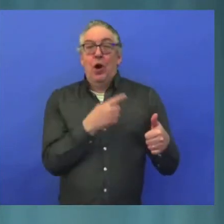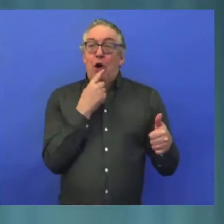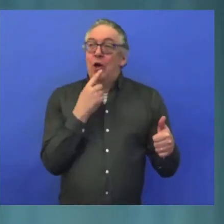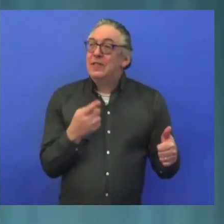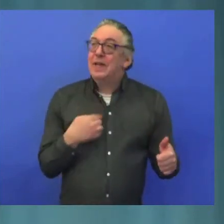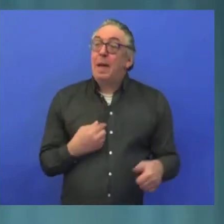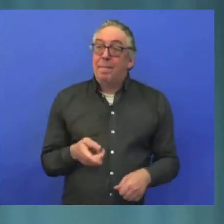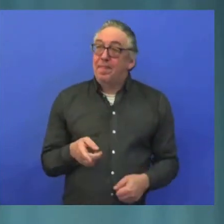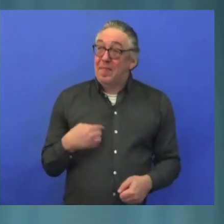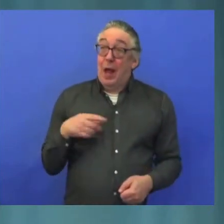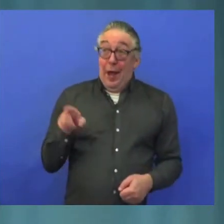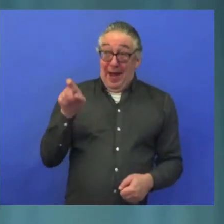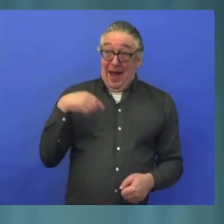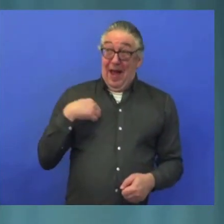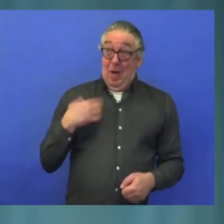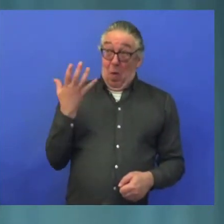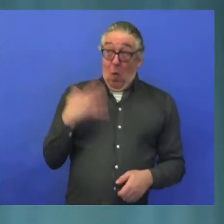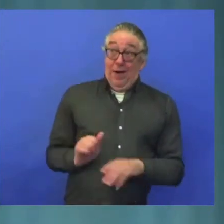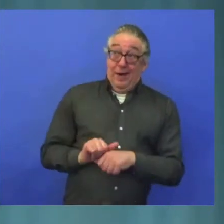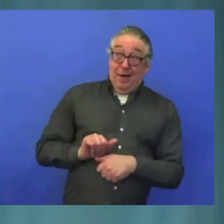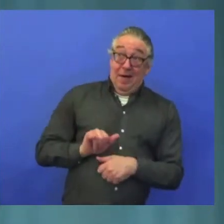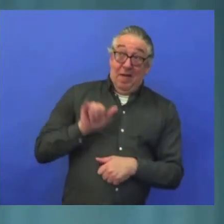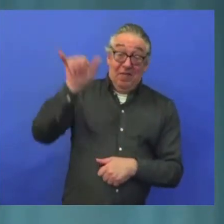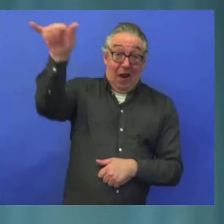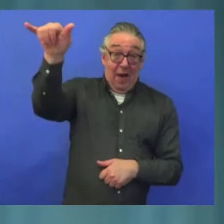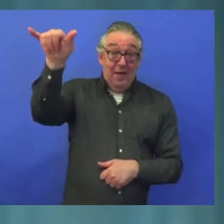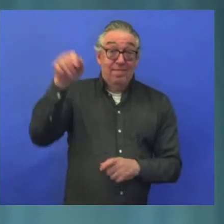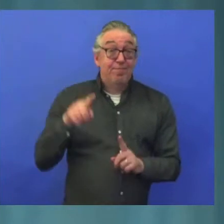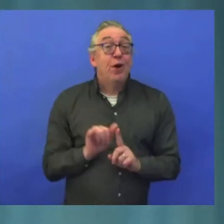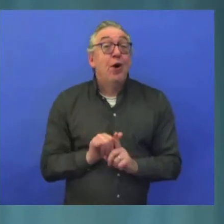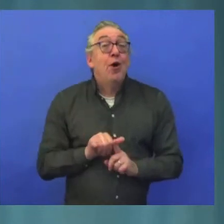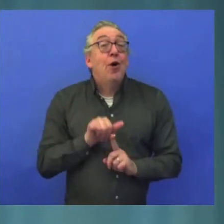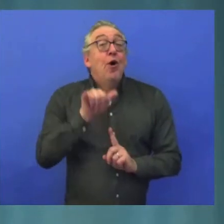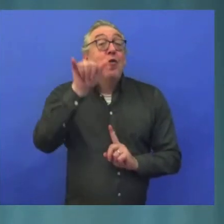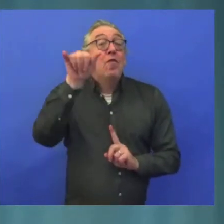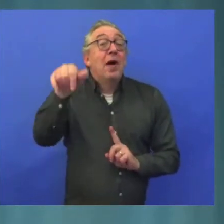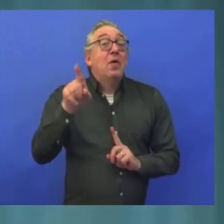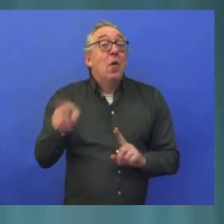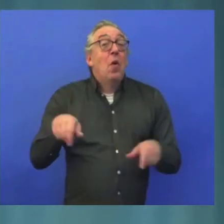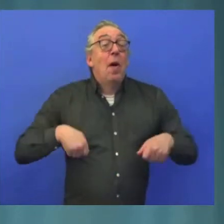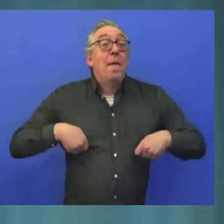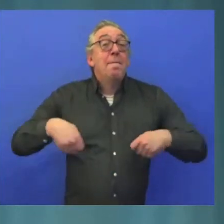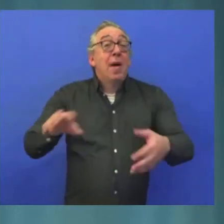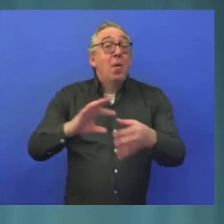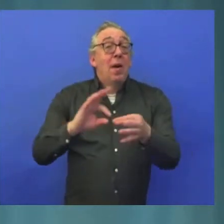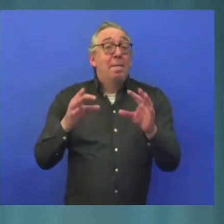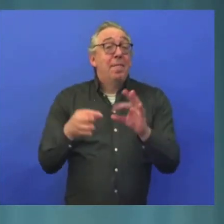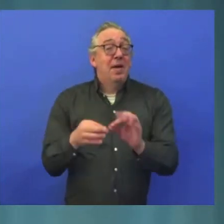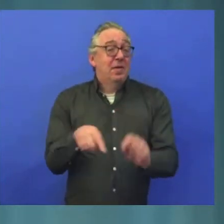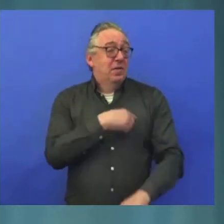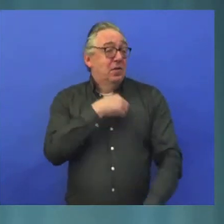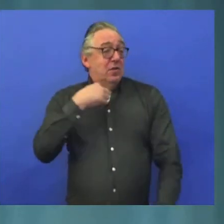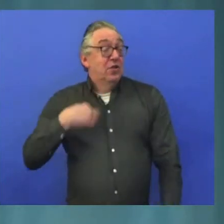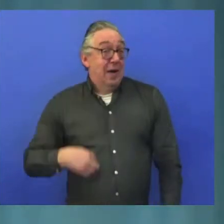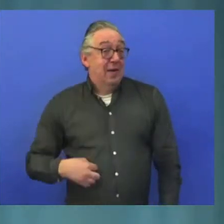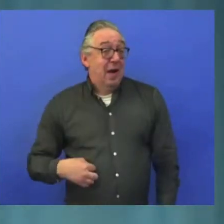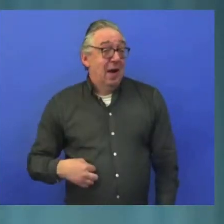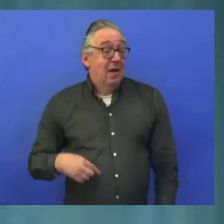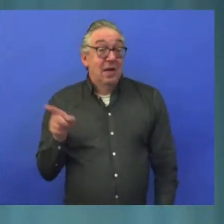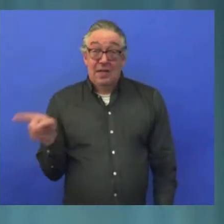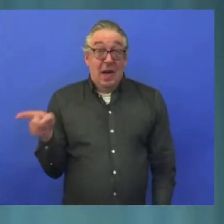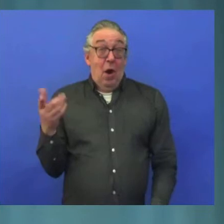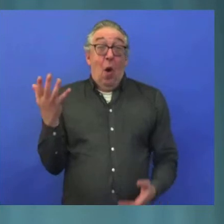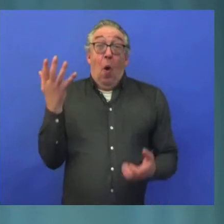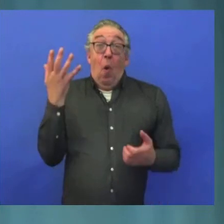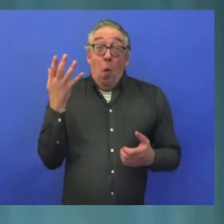system, because she's traveling to the Paralympics, to China, and she really wants to have our system with